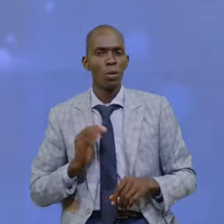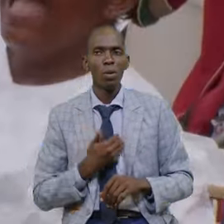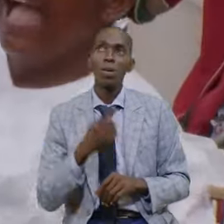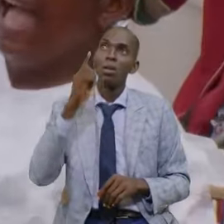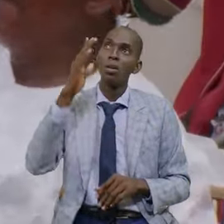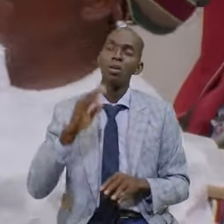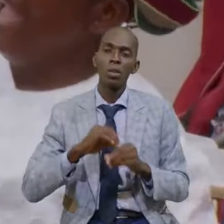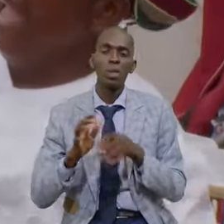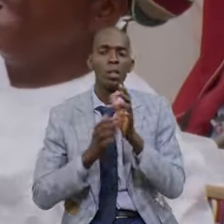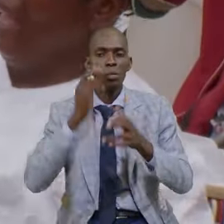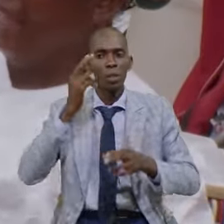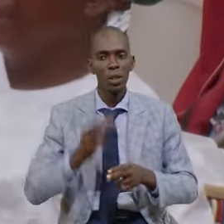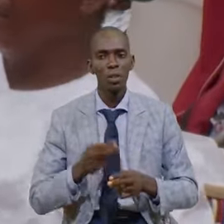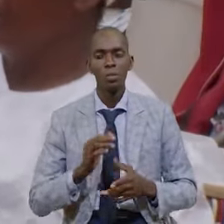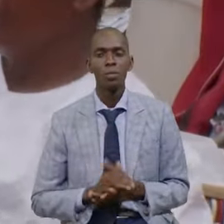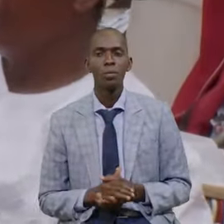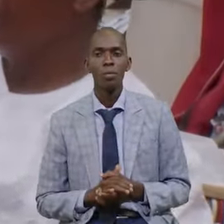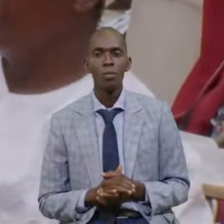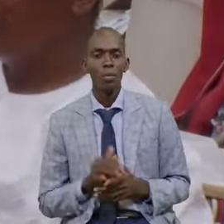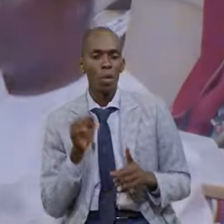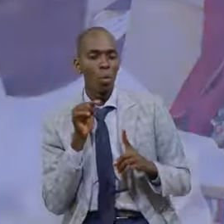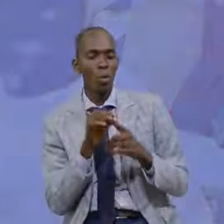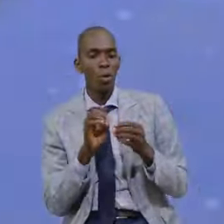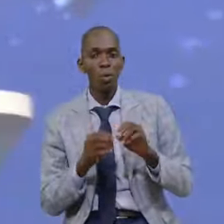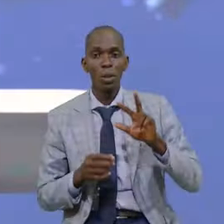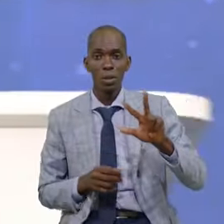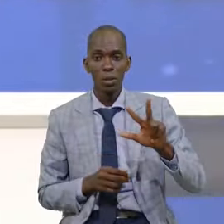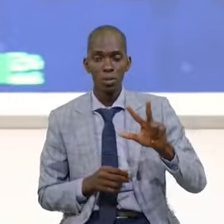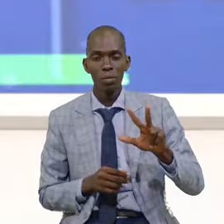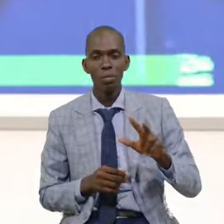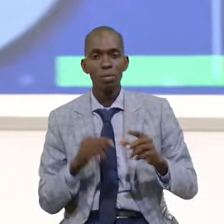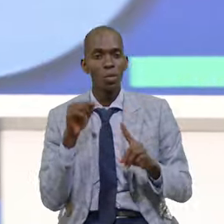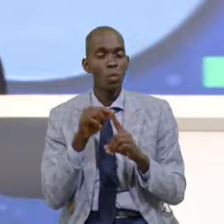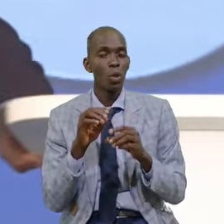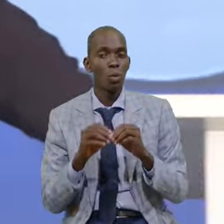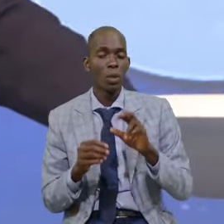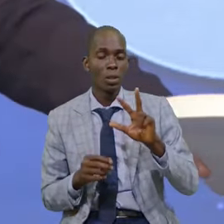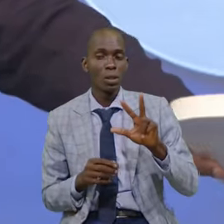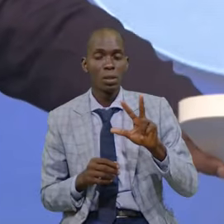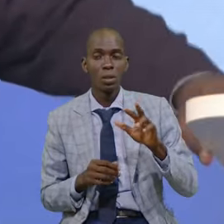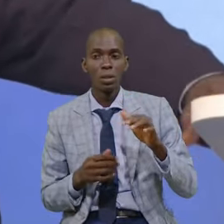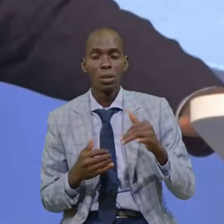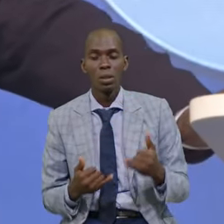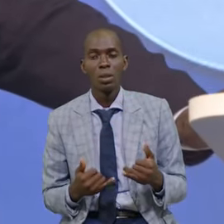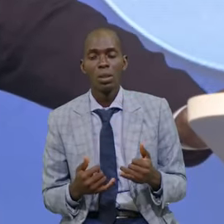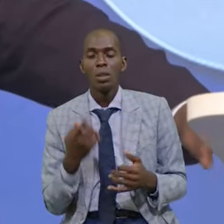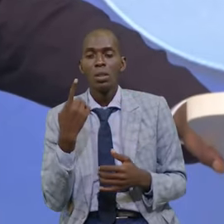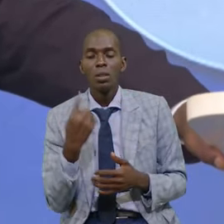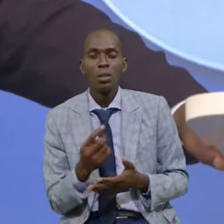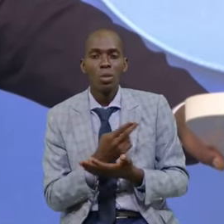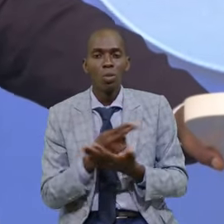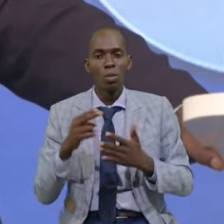Jesus' name. Point number three there. Number three there is the godliness of the Son.